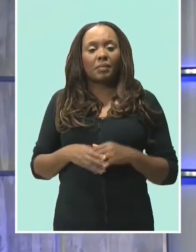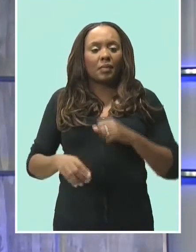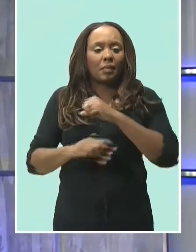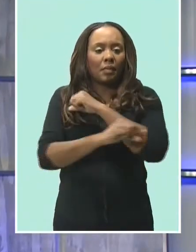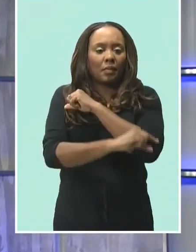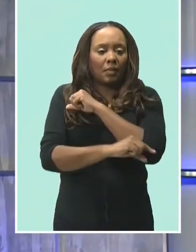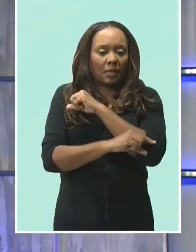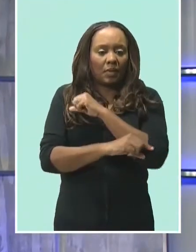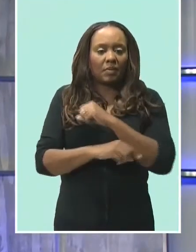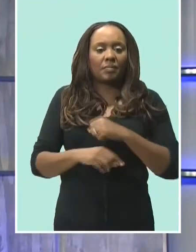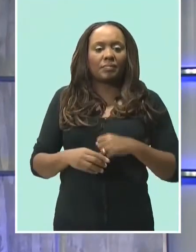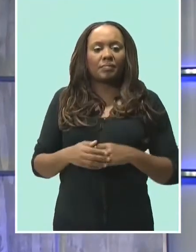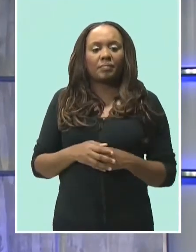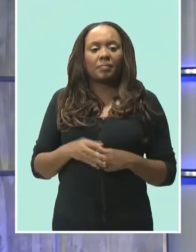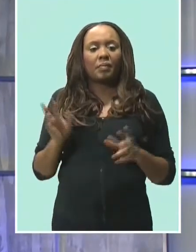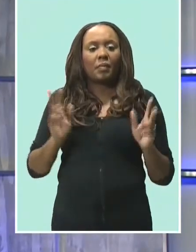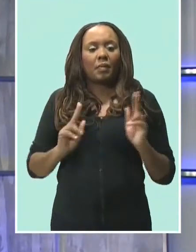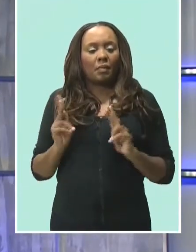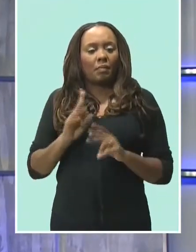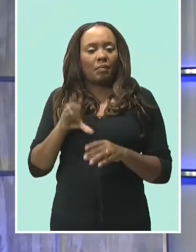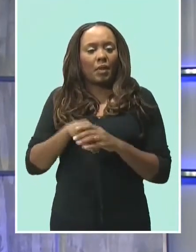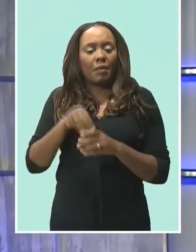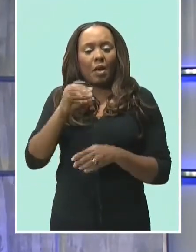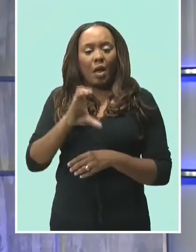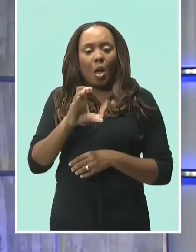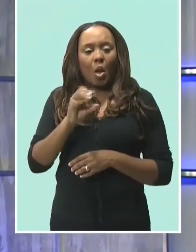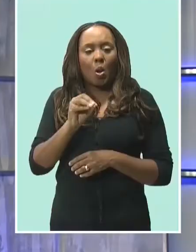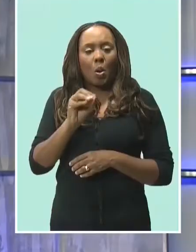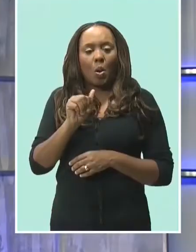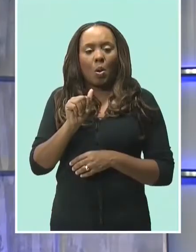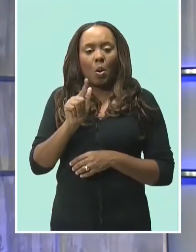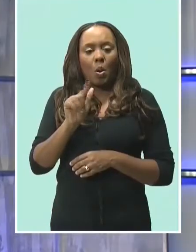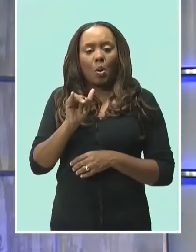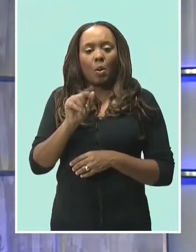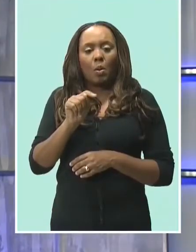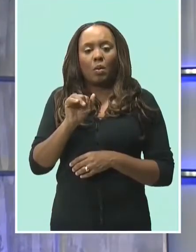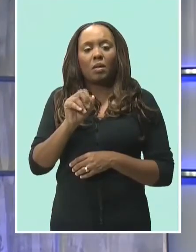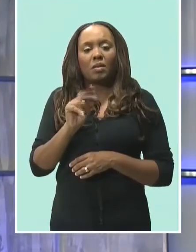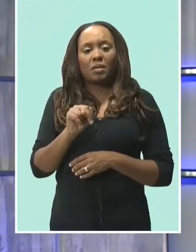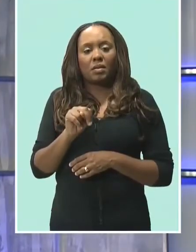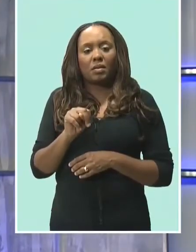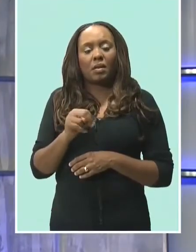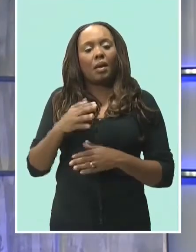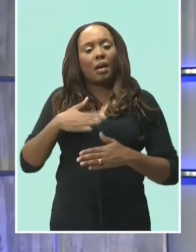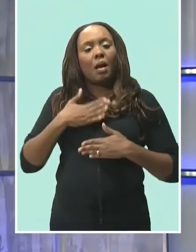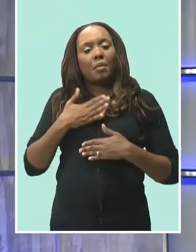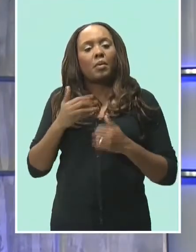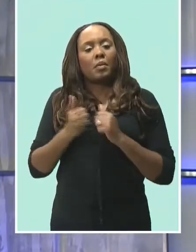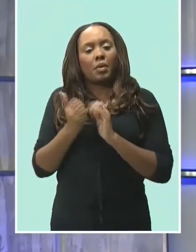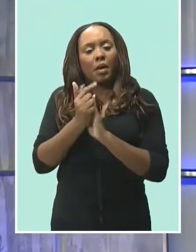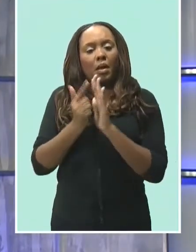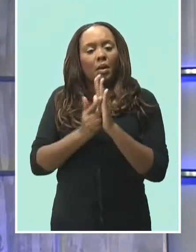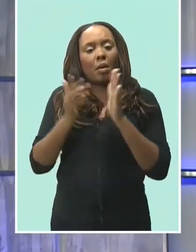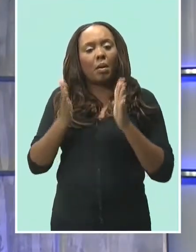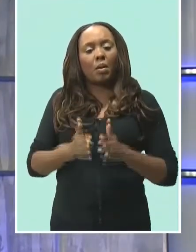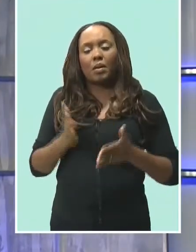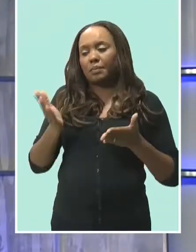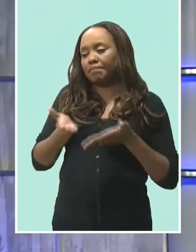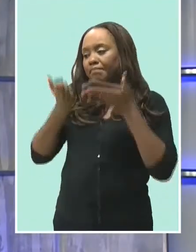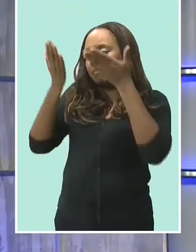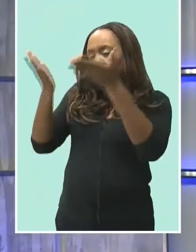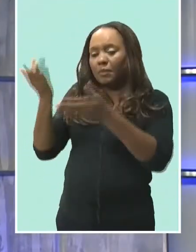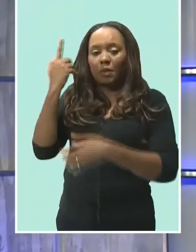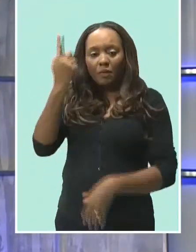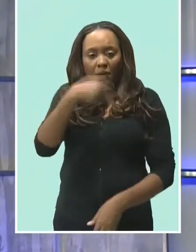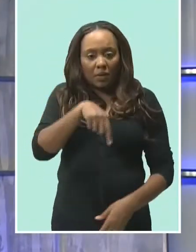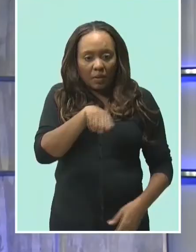In Guyana, coalition candidates are pleased with the arguments put forward by the attorneys representing their interests in the elections declarations